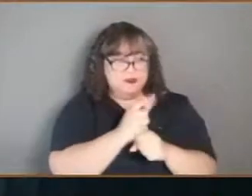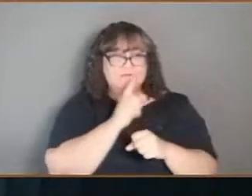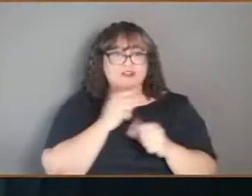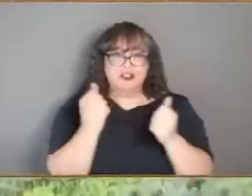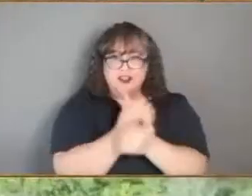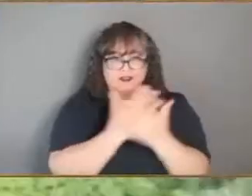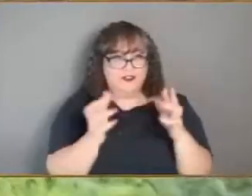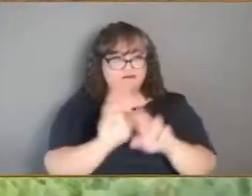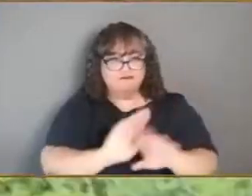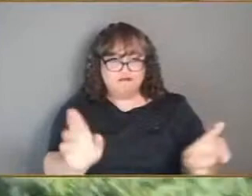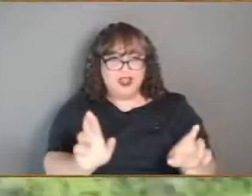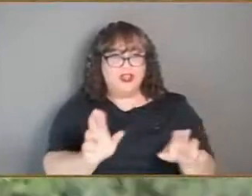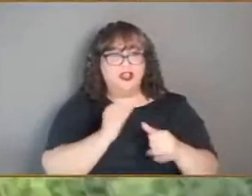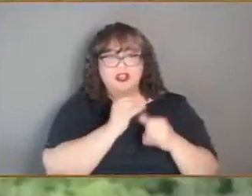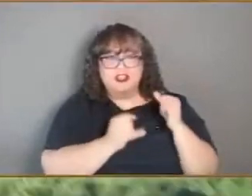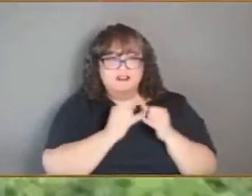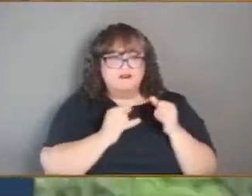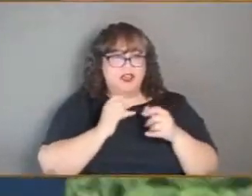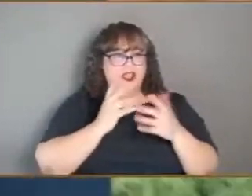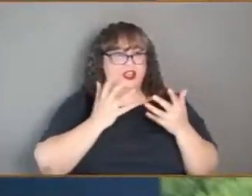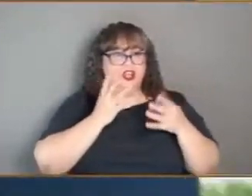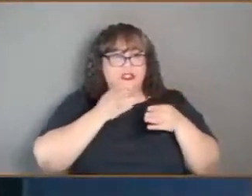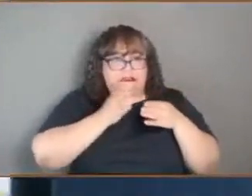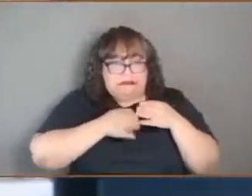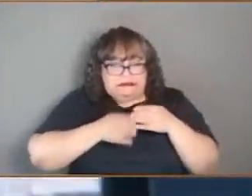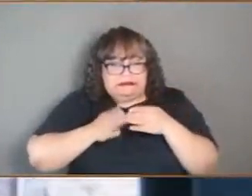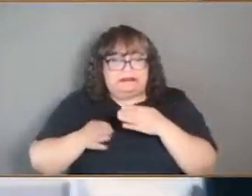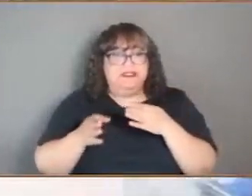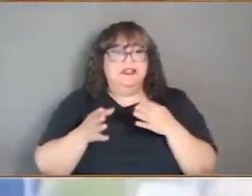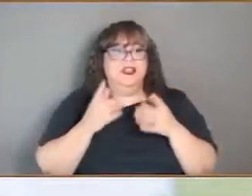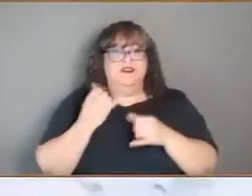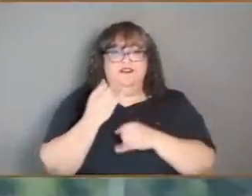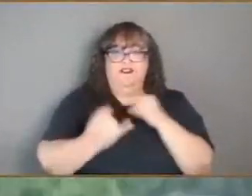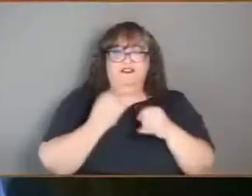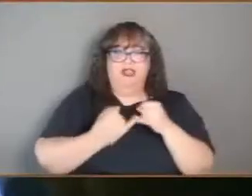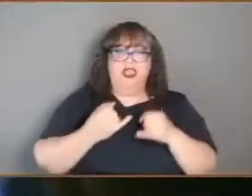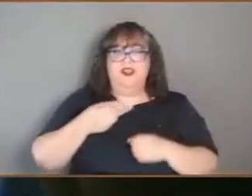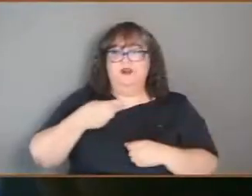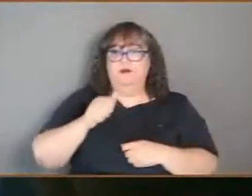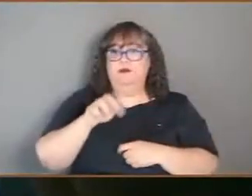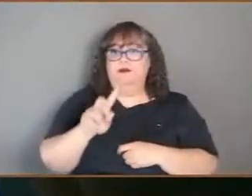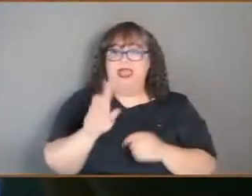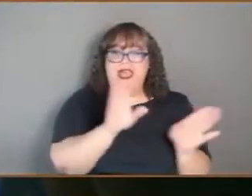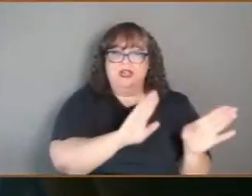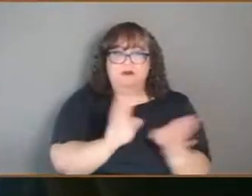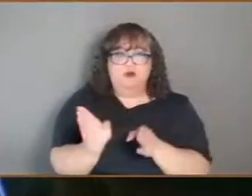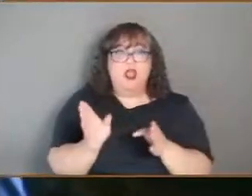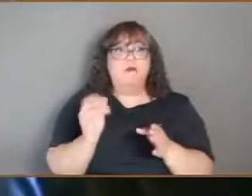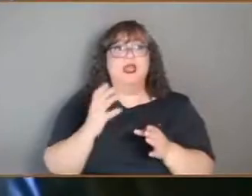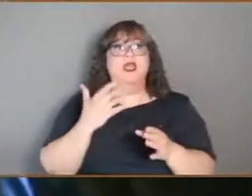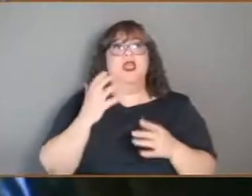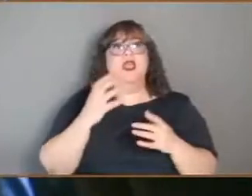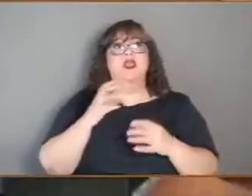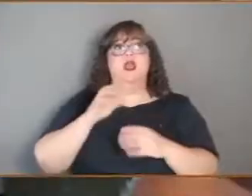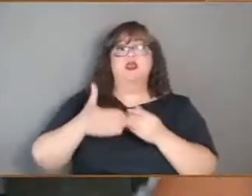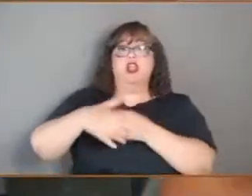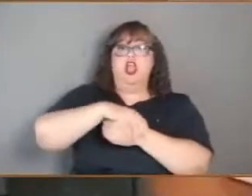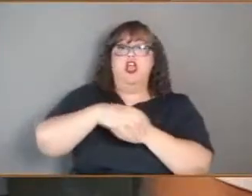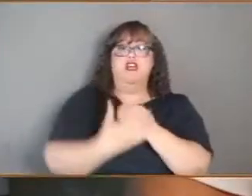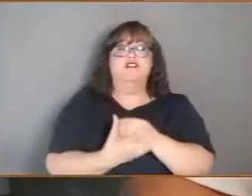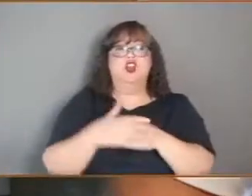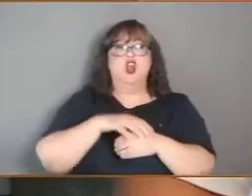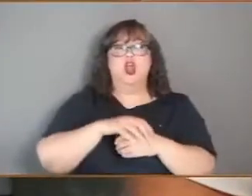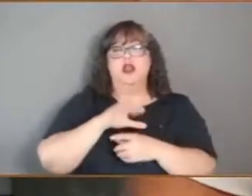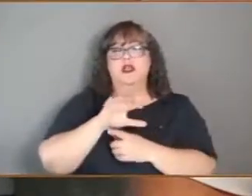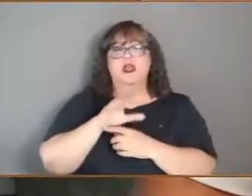final closeouts at the pad, our final pad preps, pulling the cover over the flame bucket where the exhaust will